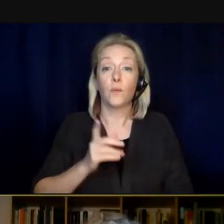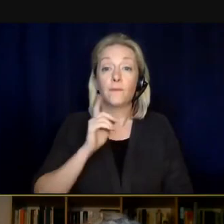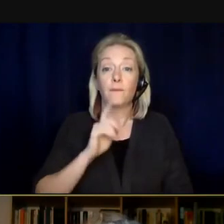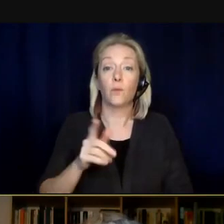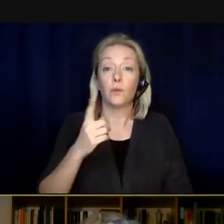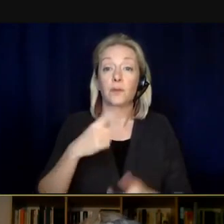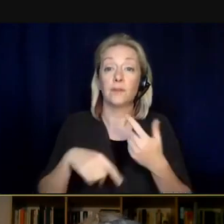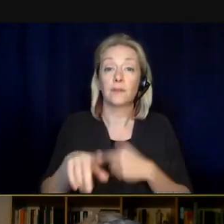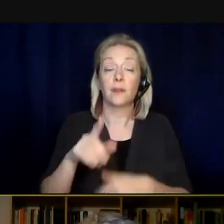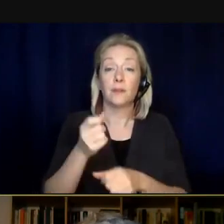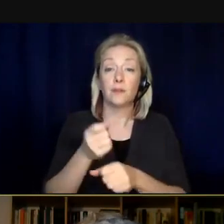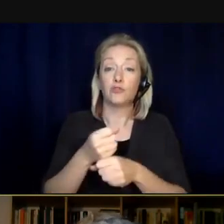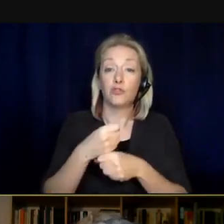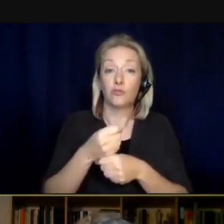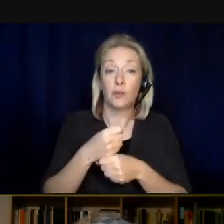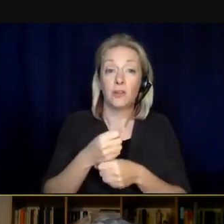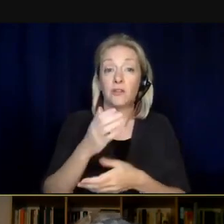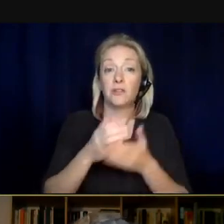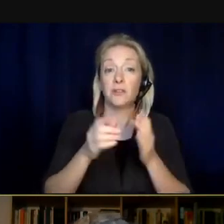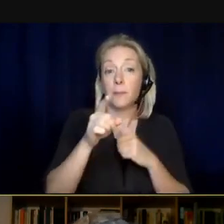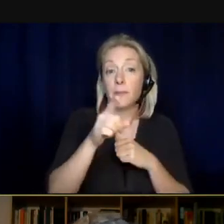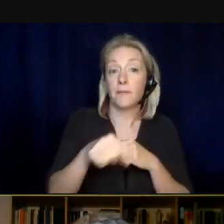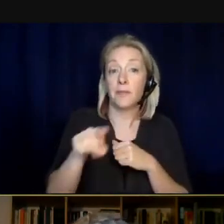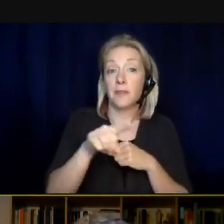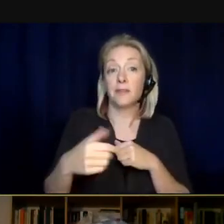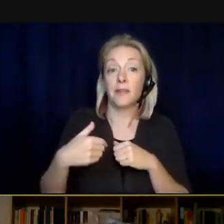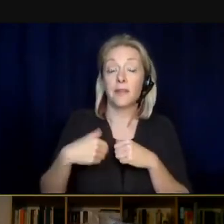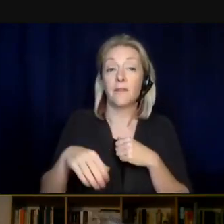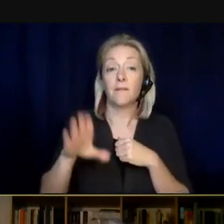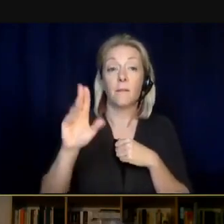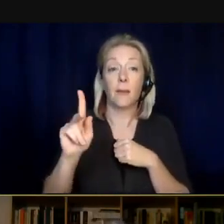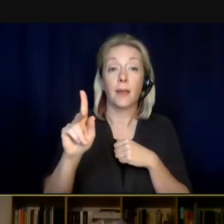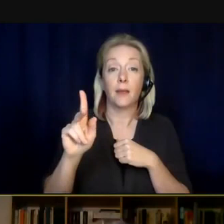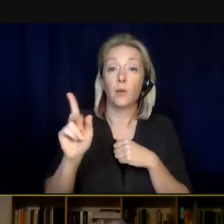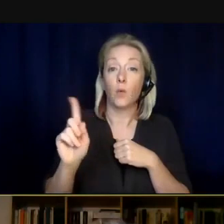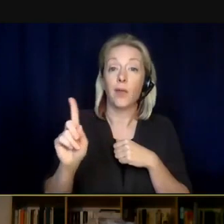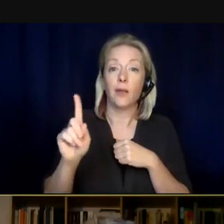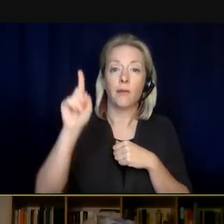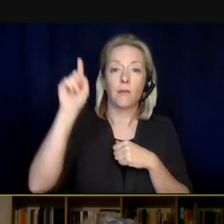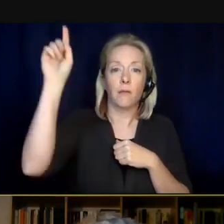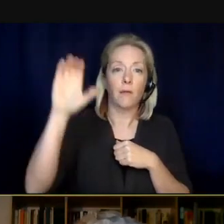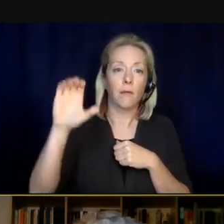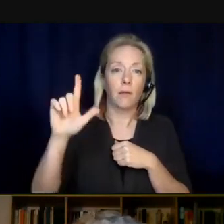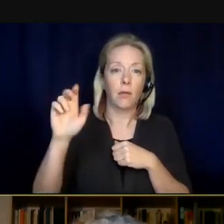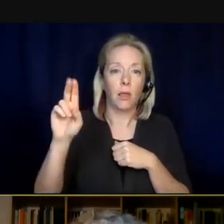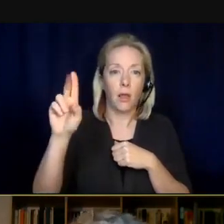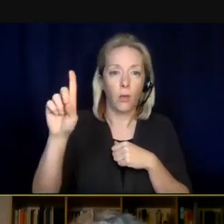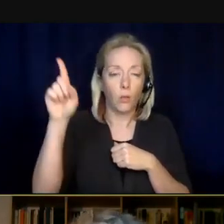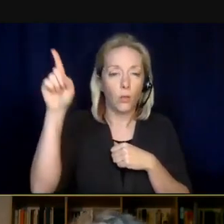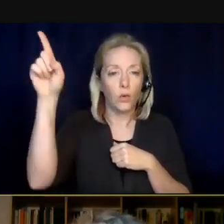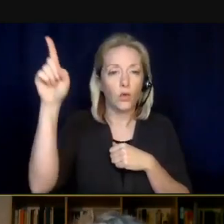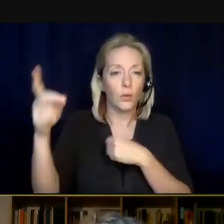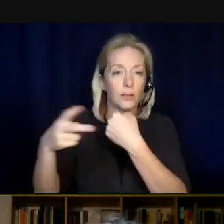generator. Some of these tools have banks in the cloud where you can store things that you make. So,